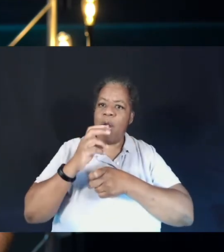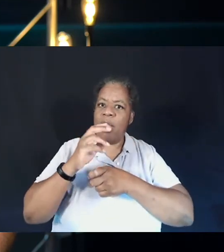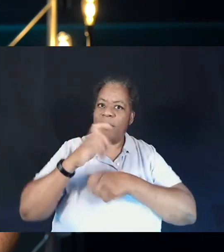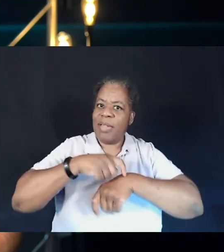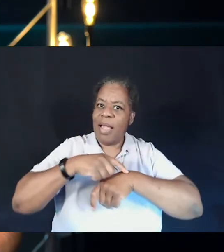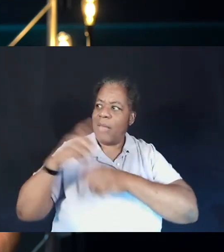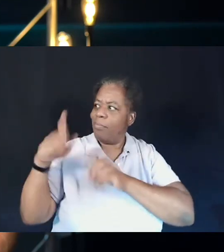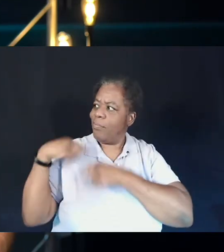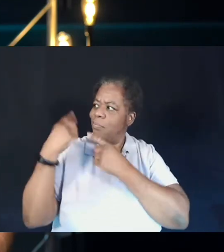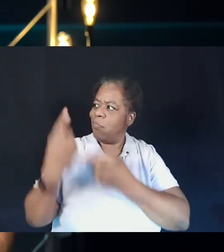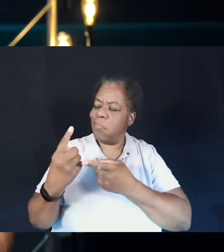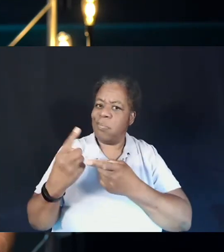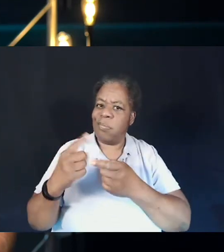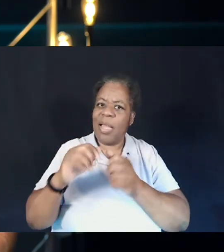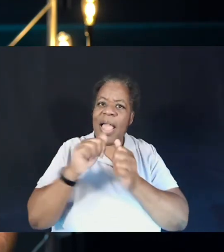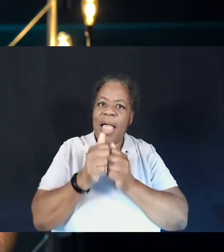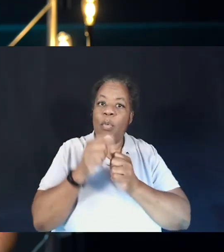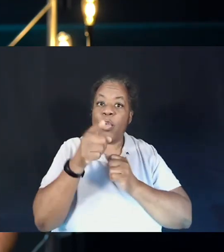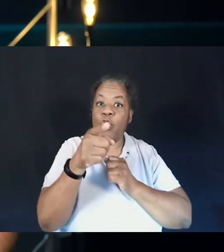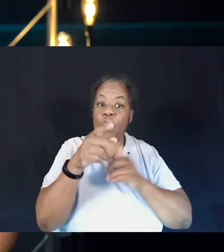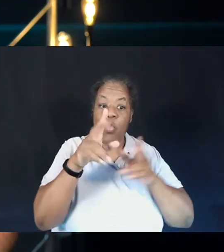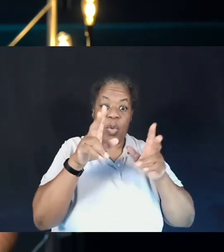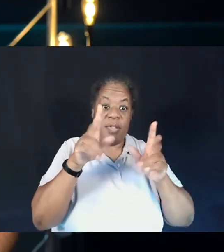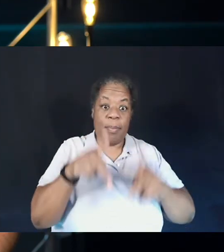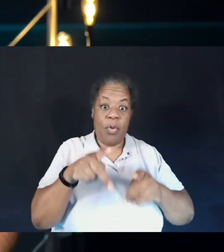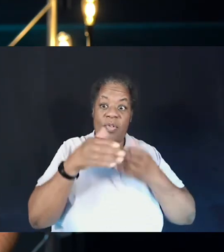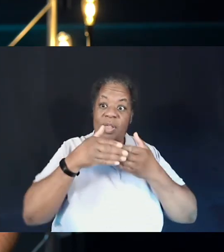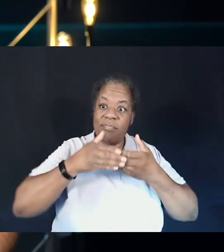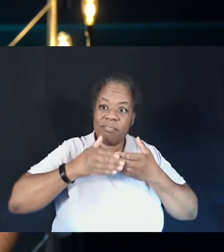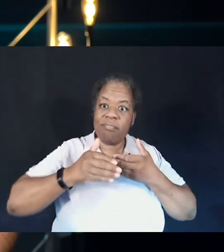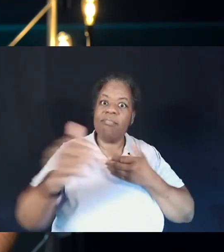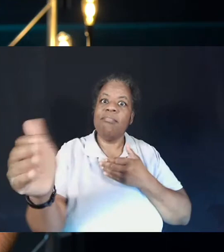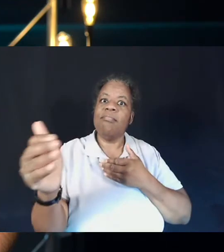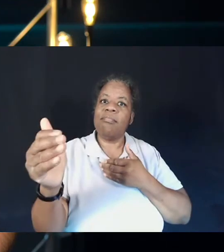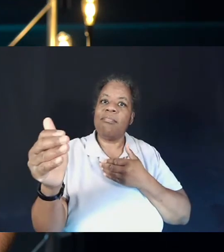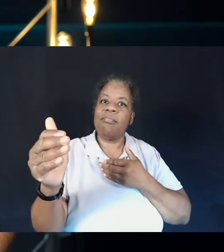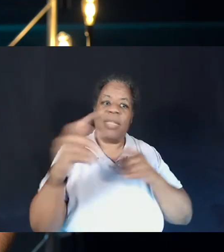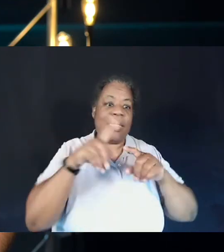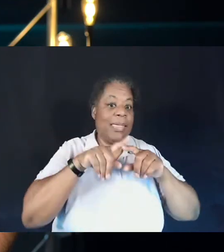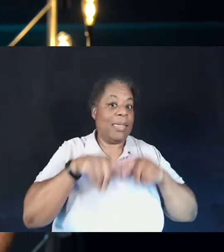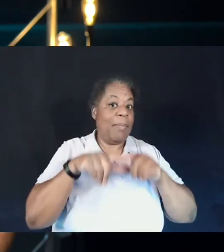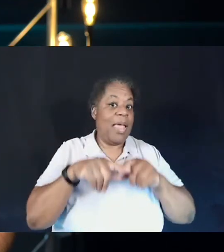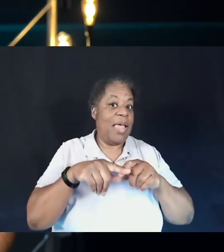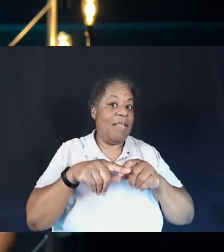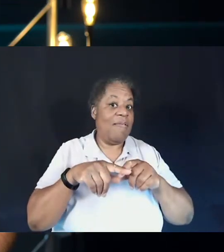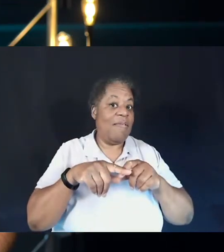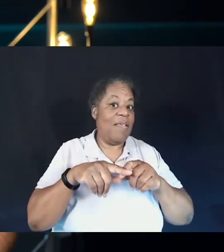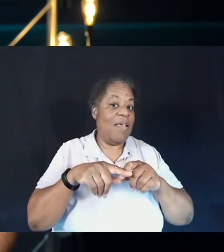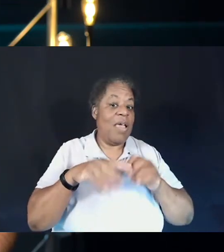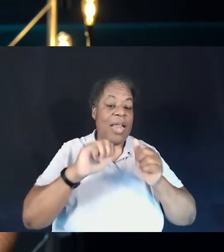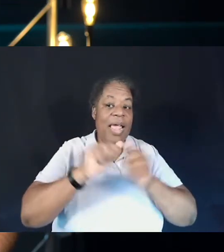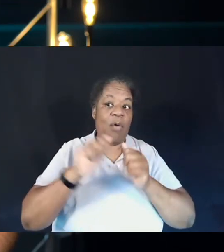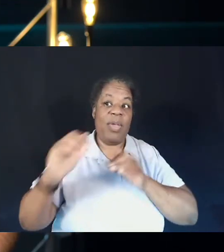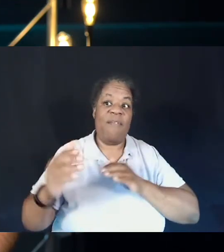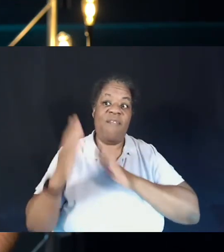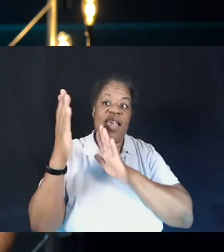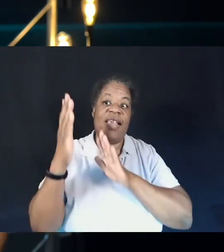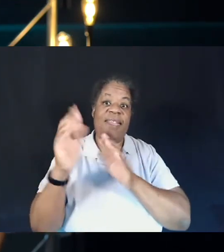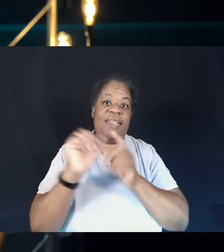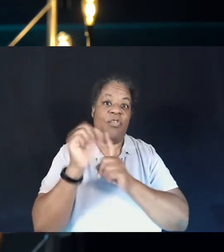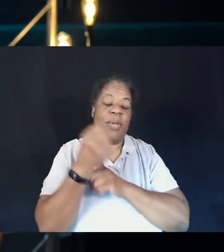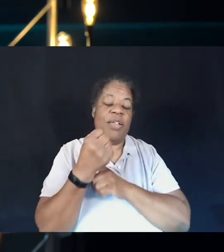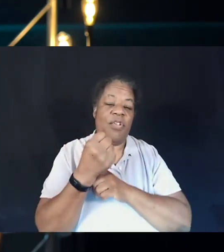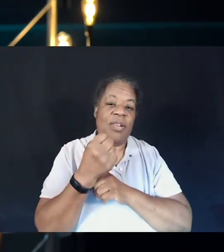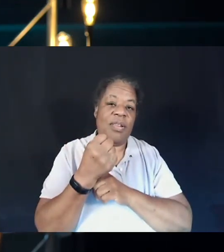as a person come out the other side? Well, I think it depends on how we face what we're going through. And it depends on how